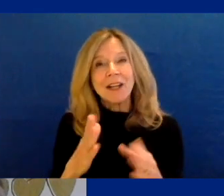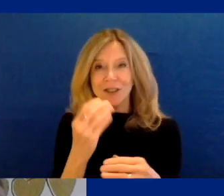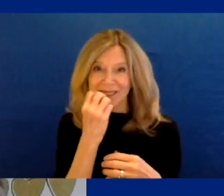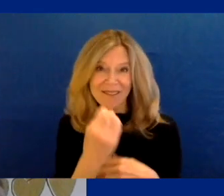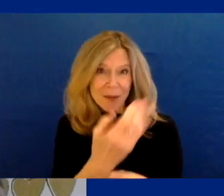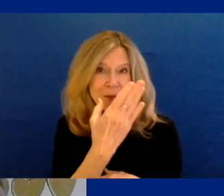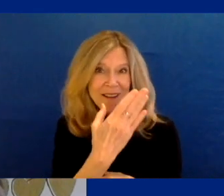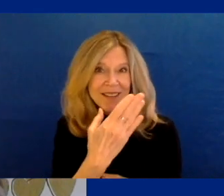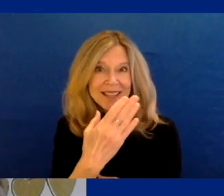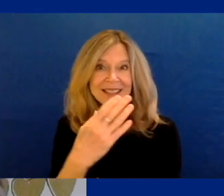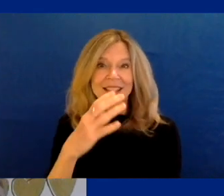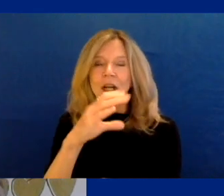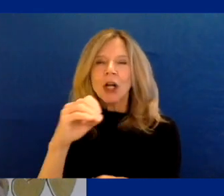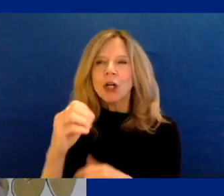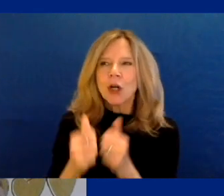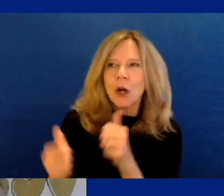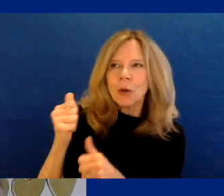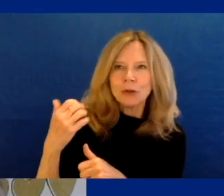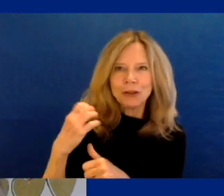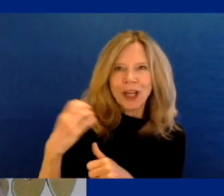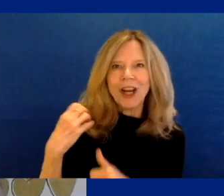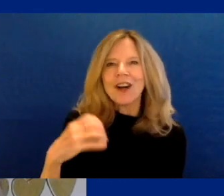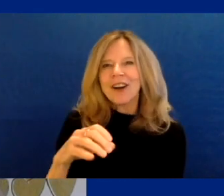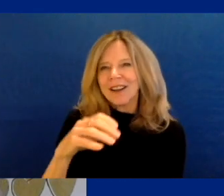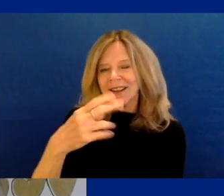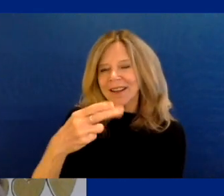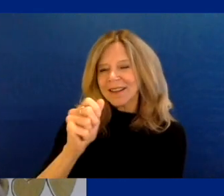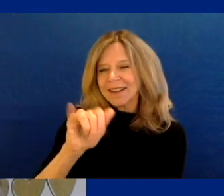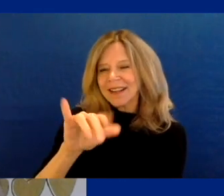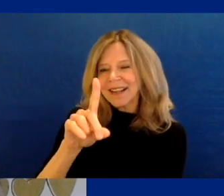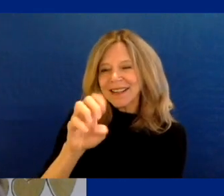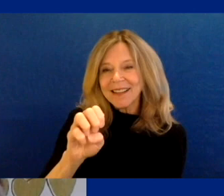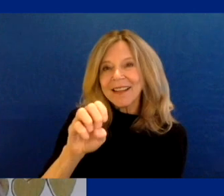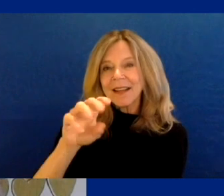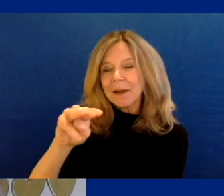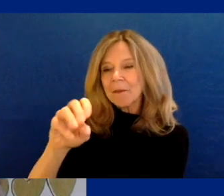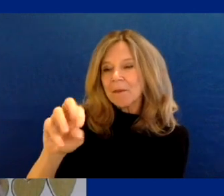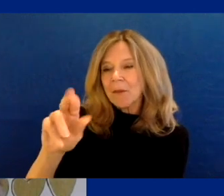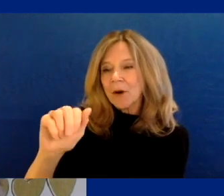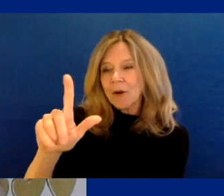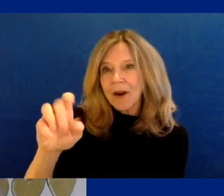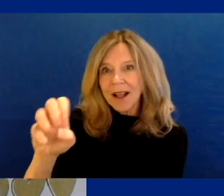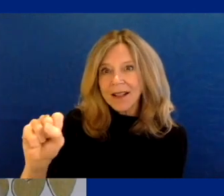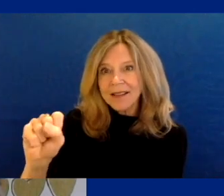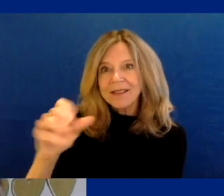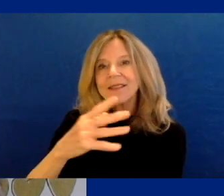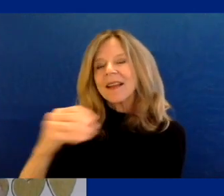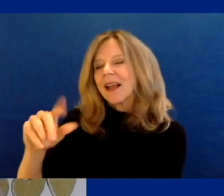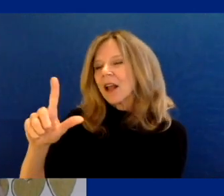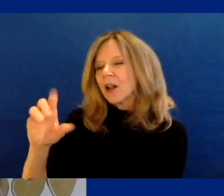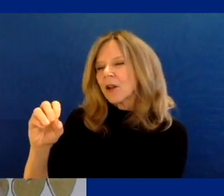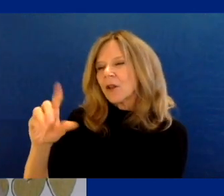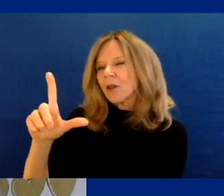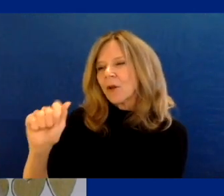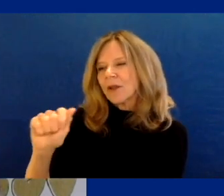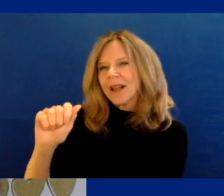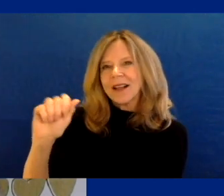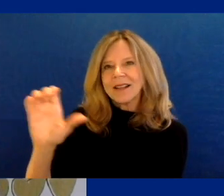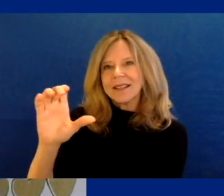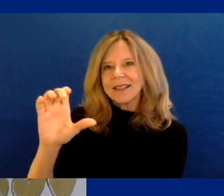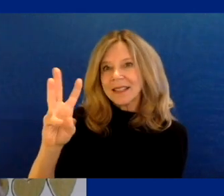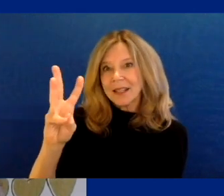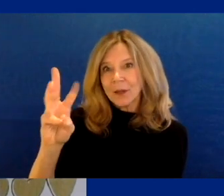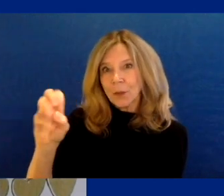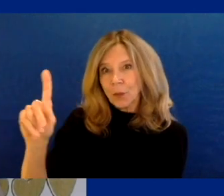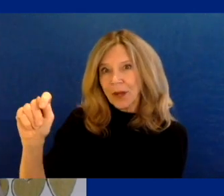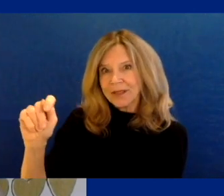to the leaders of our breakfast, co-chairs and board members, Ida Morales and Lola C. West, as well as our amazing steering